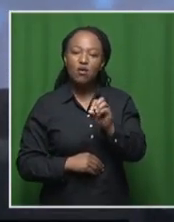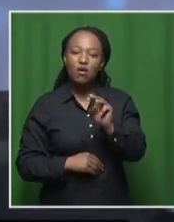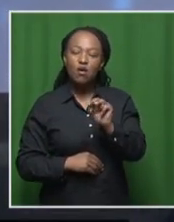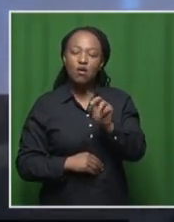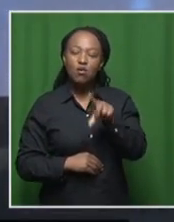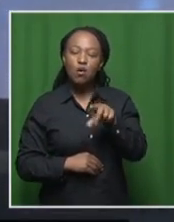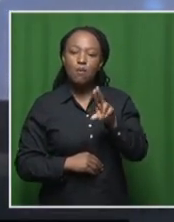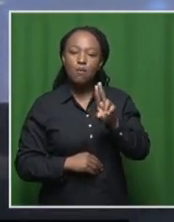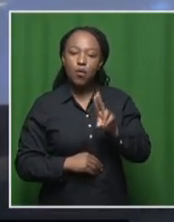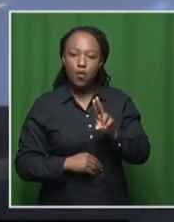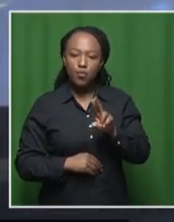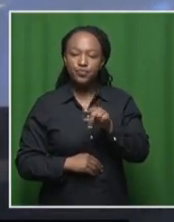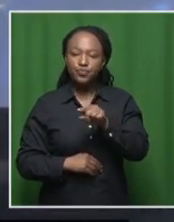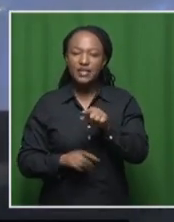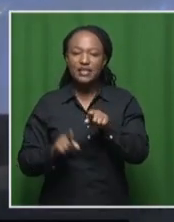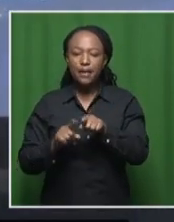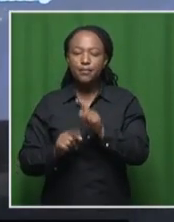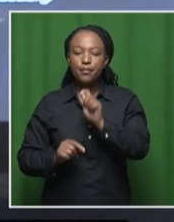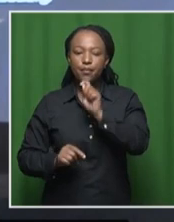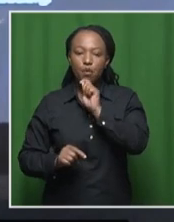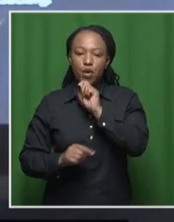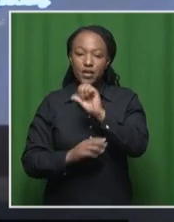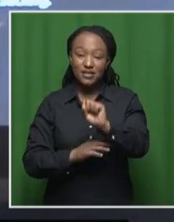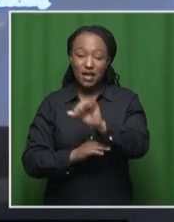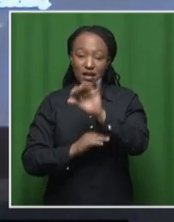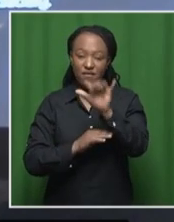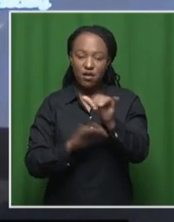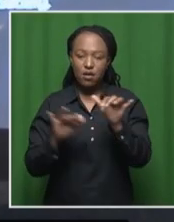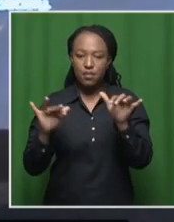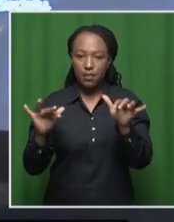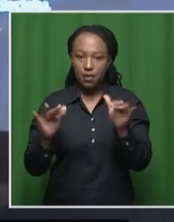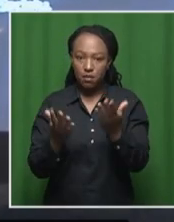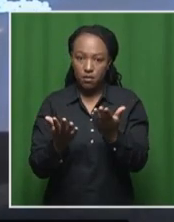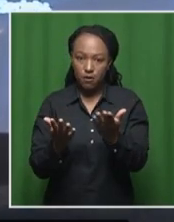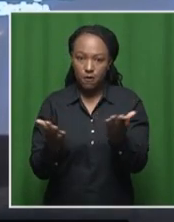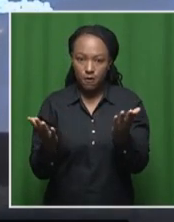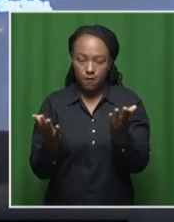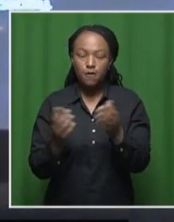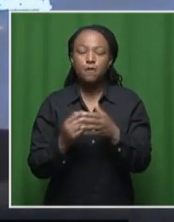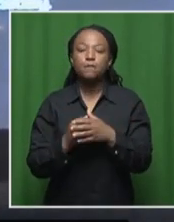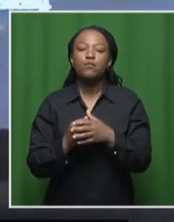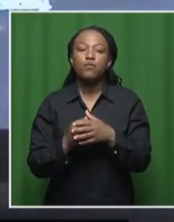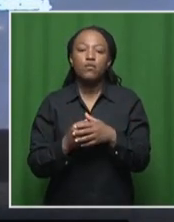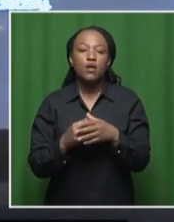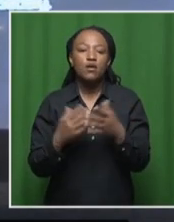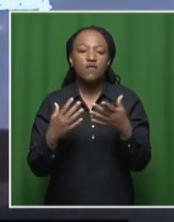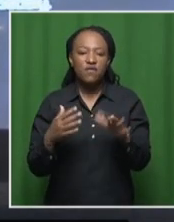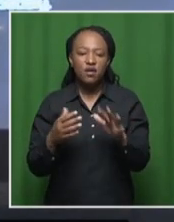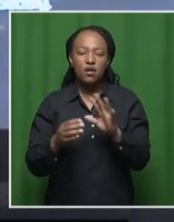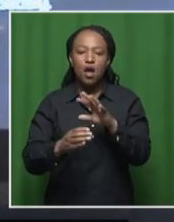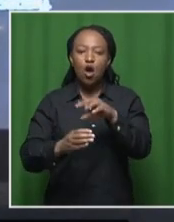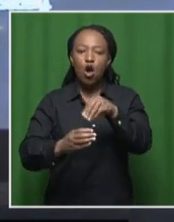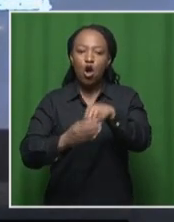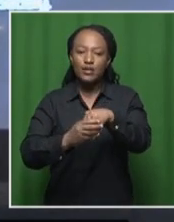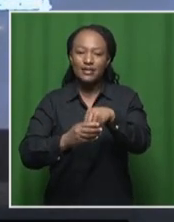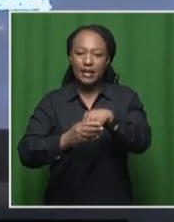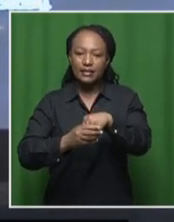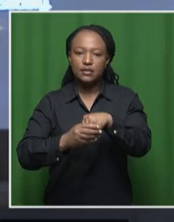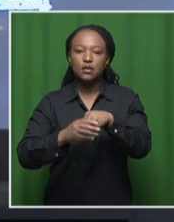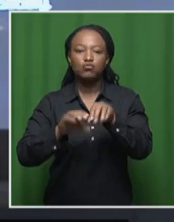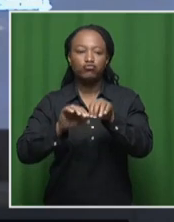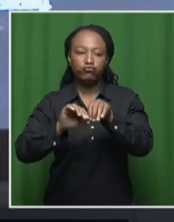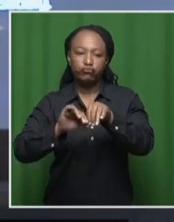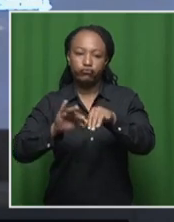Africans. Sentech is one of those operators who have been placed in a space of content distribution. For instance,